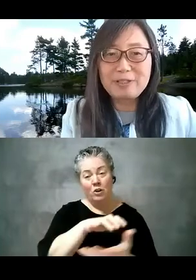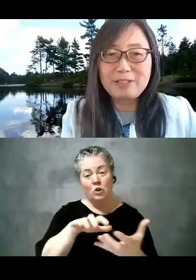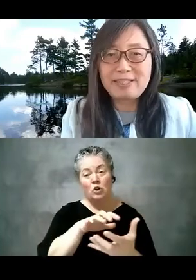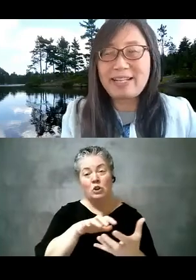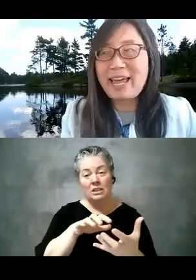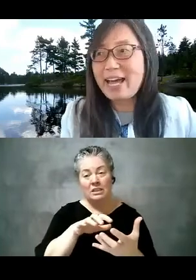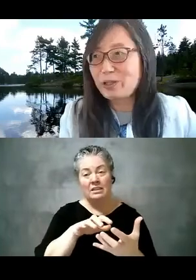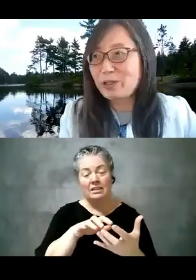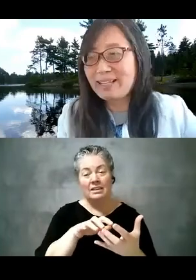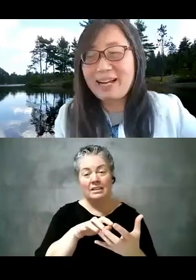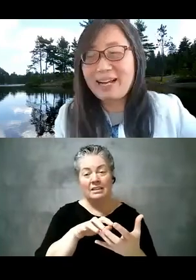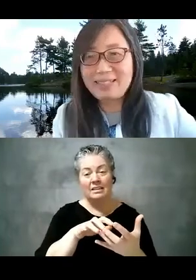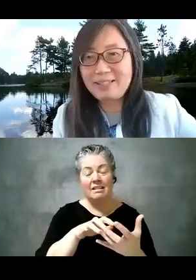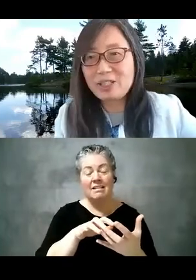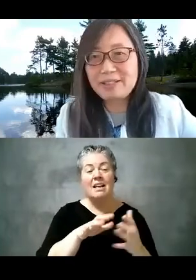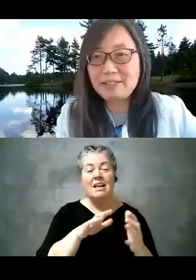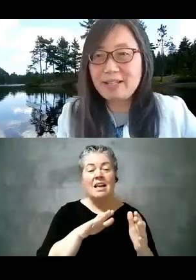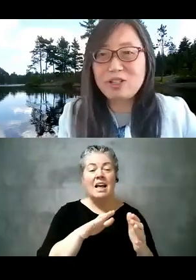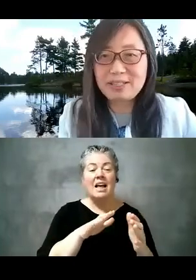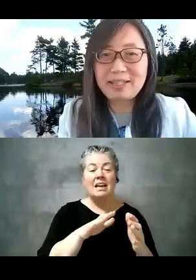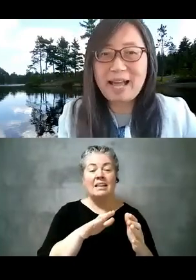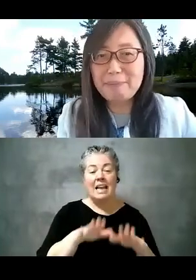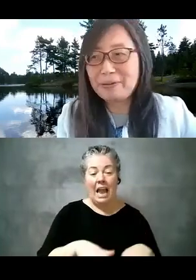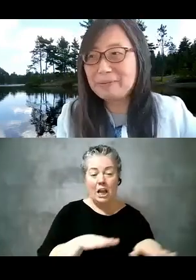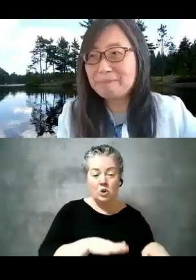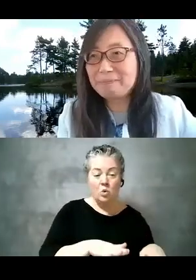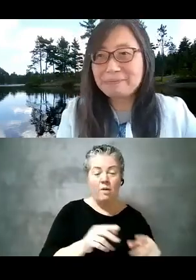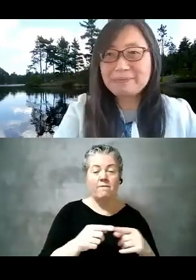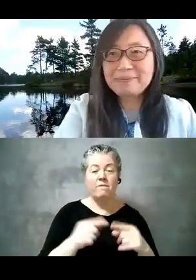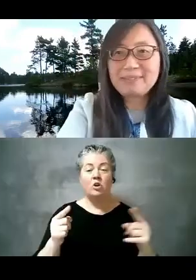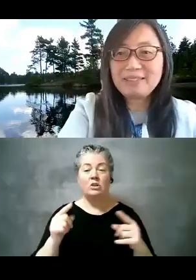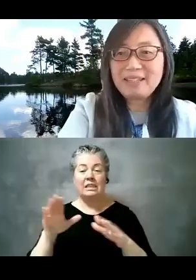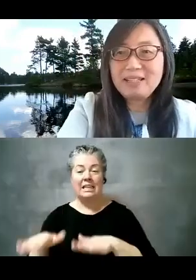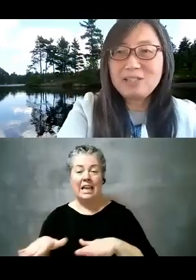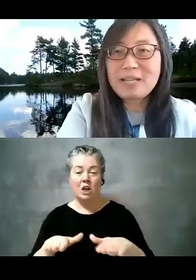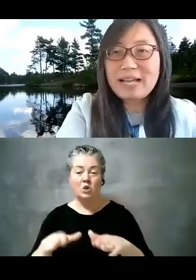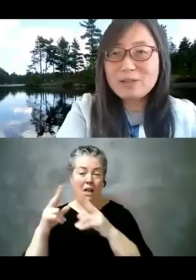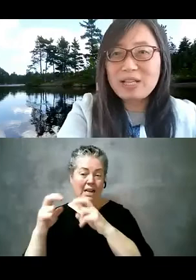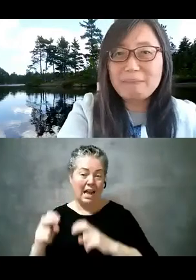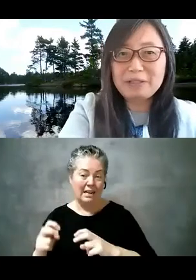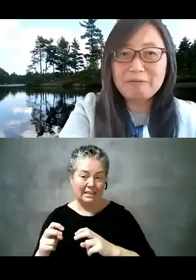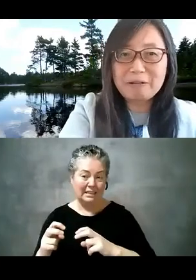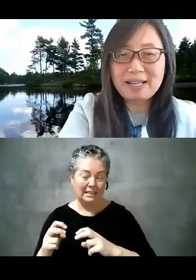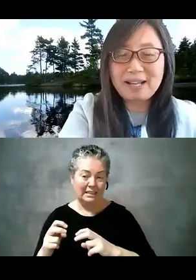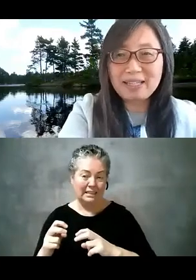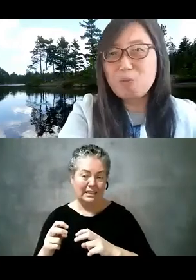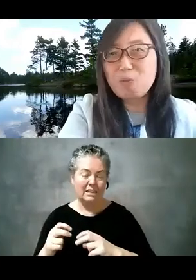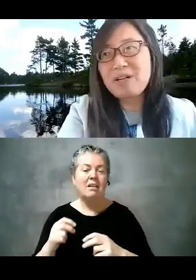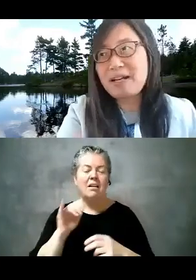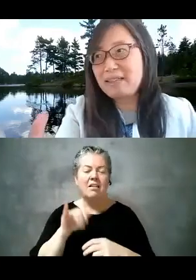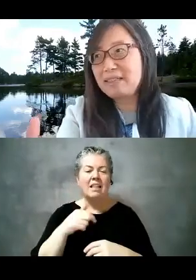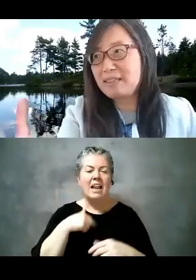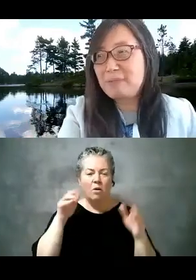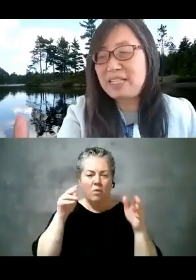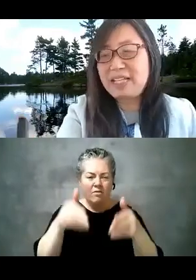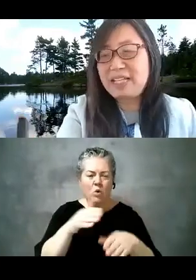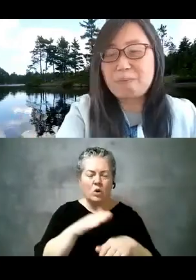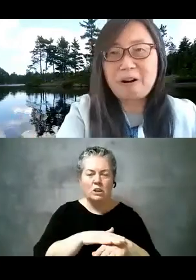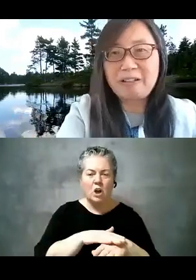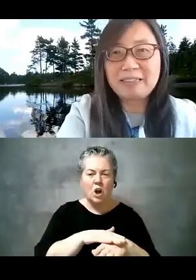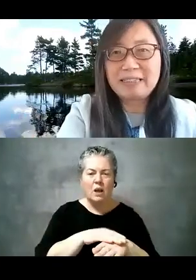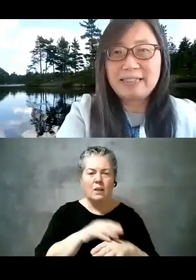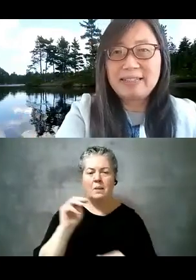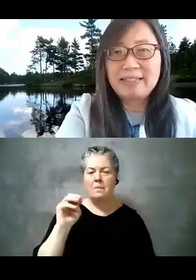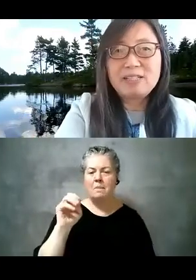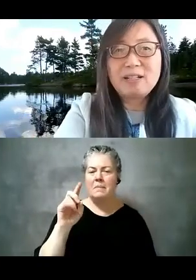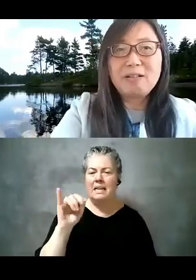analysis versus a causal analysis, not just a typo. So that's what I'm going to focus on, more on the mediation